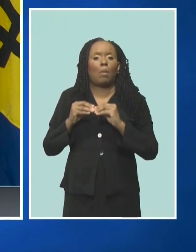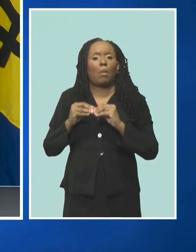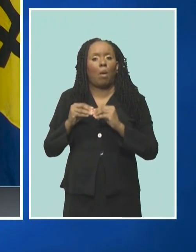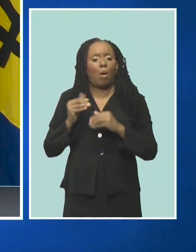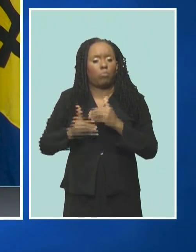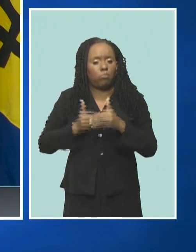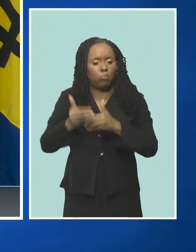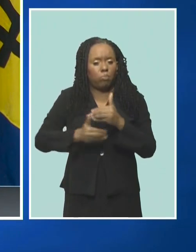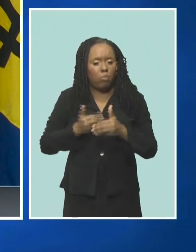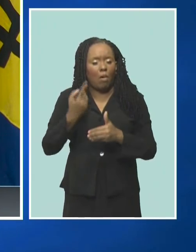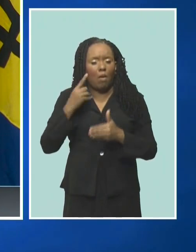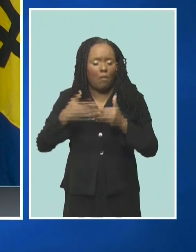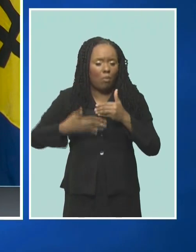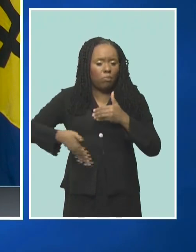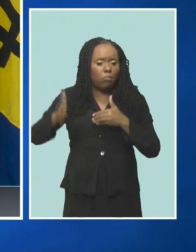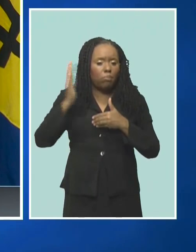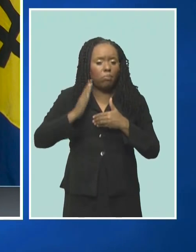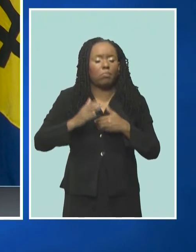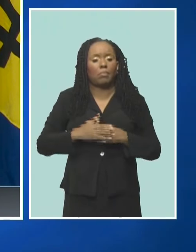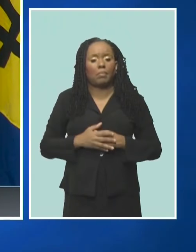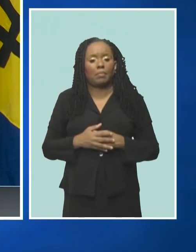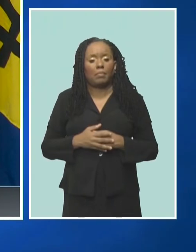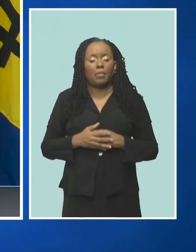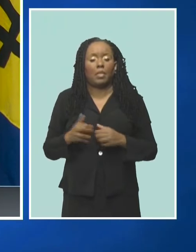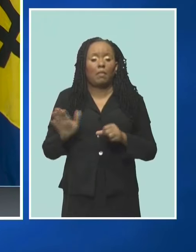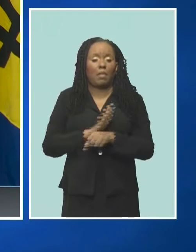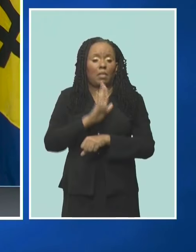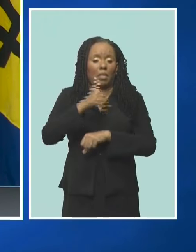implementation in order to accelerate progress.